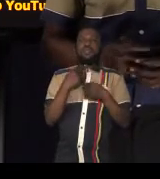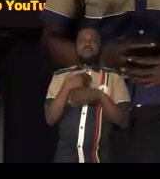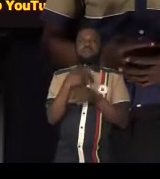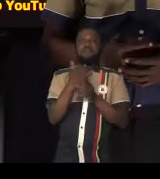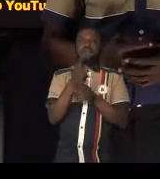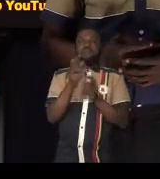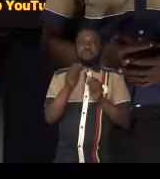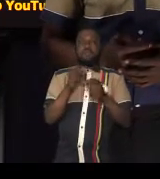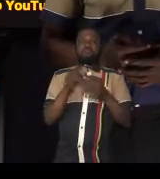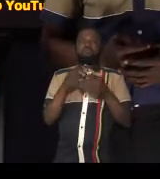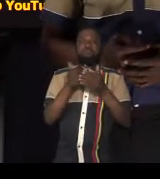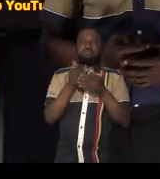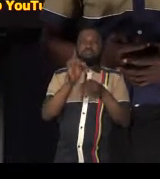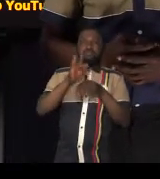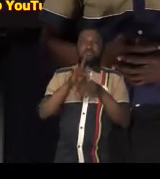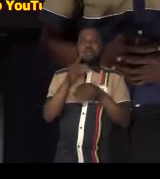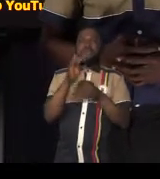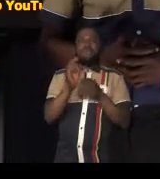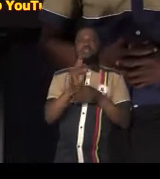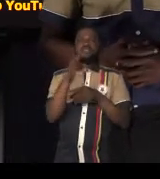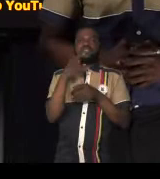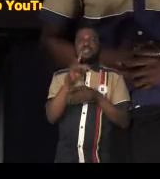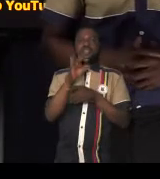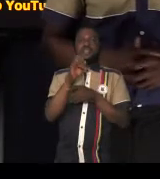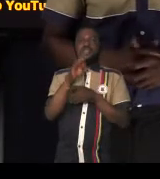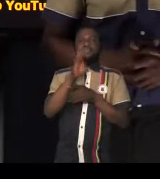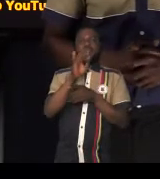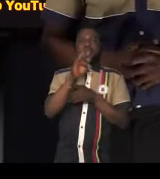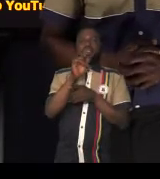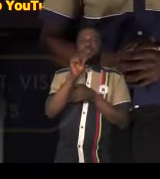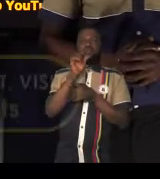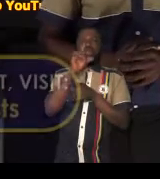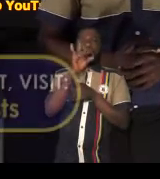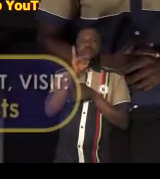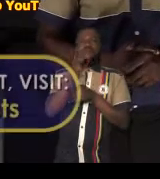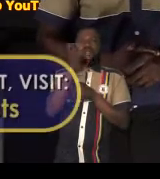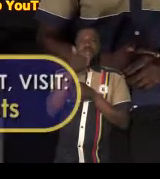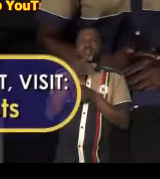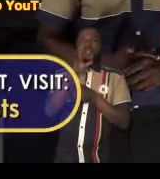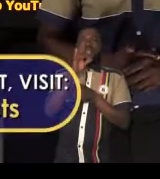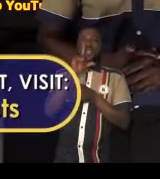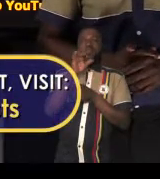you. You can access this online assessment using the link